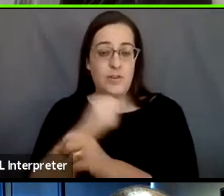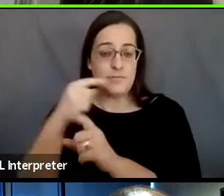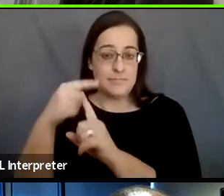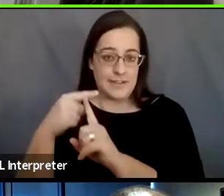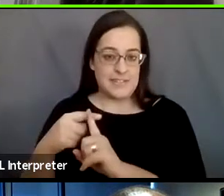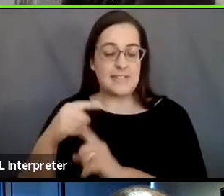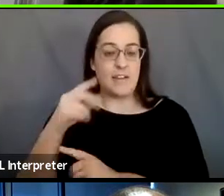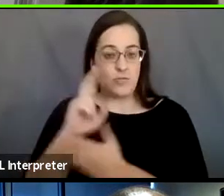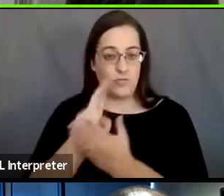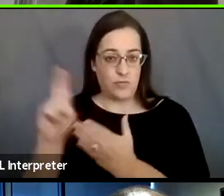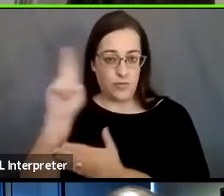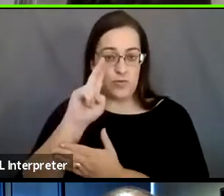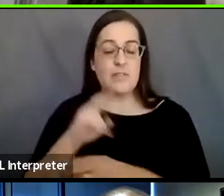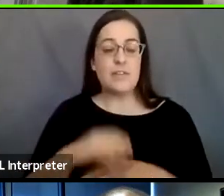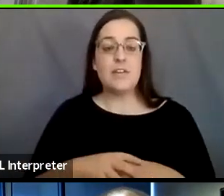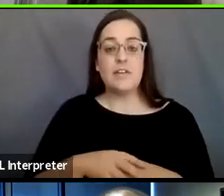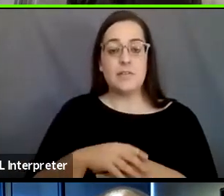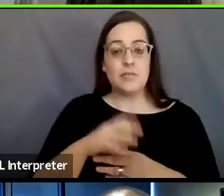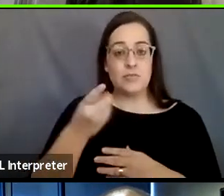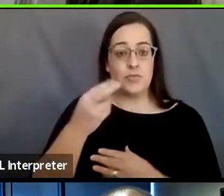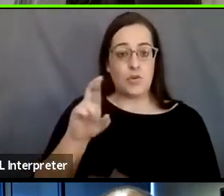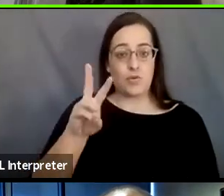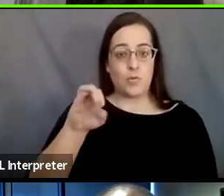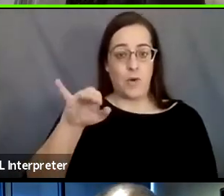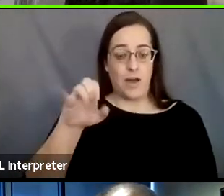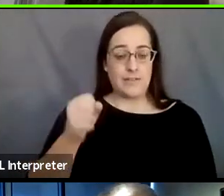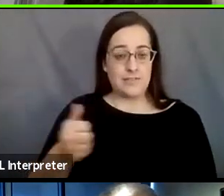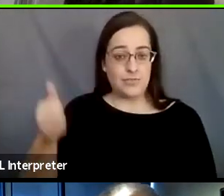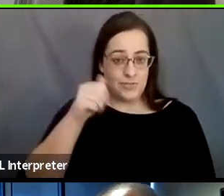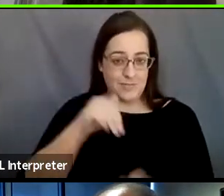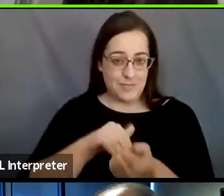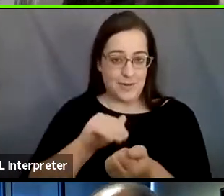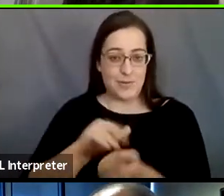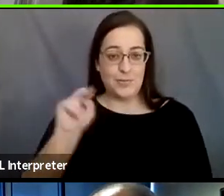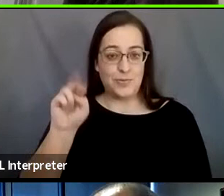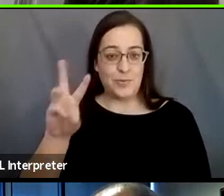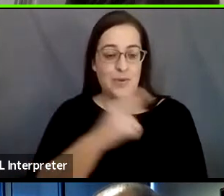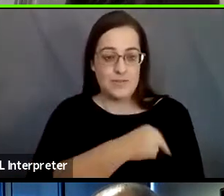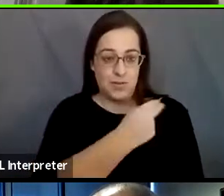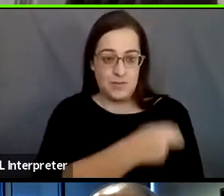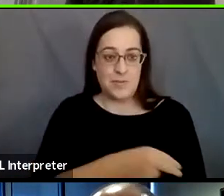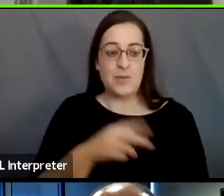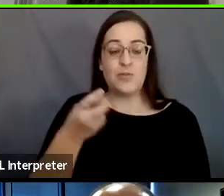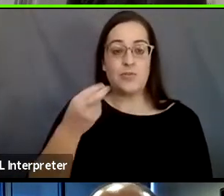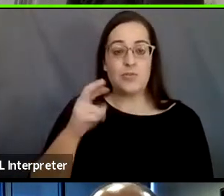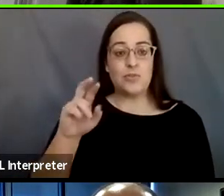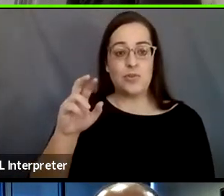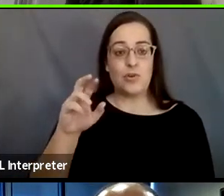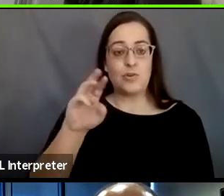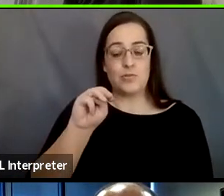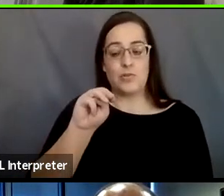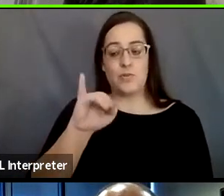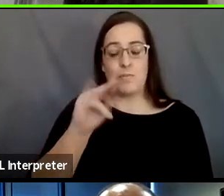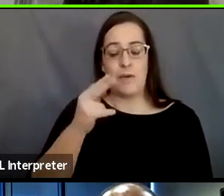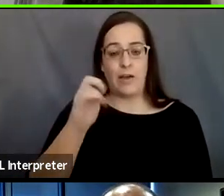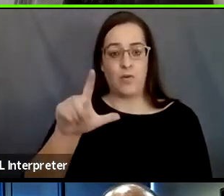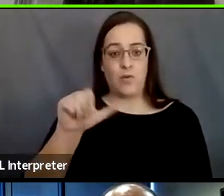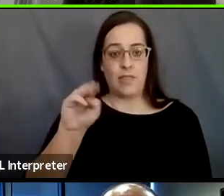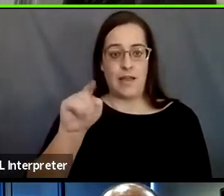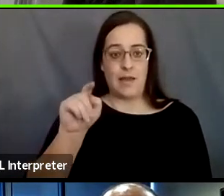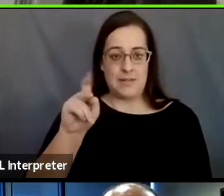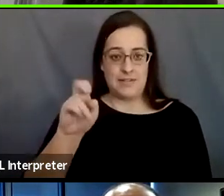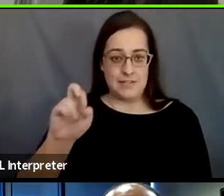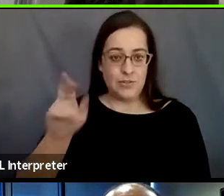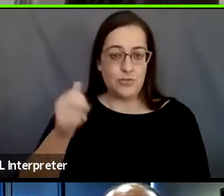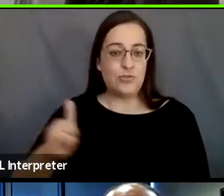Health Sciences Center, Dr. Brian Weis, Chief Medical Officer for Northwest Texas Hospital, Dr. Michael Lamanteer, Chief Medical Officer